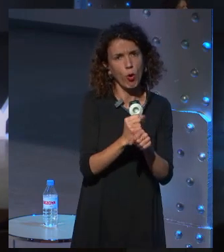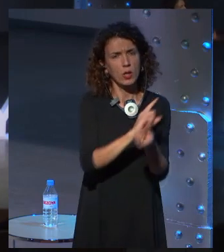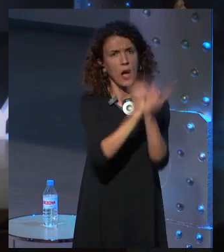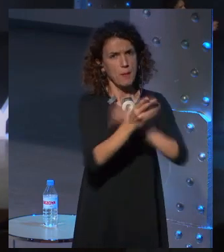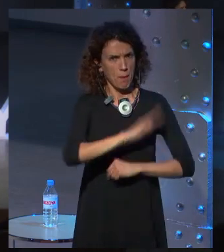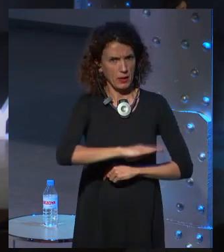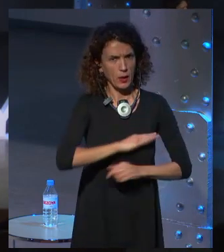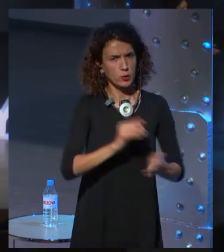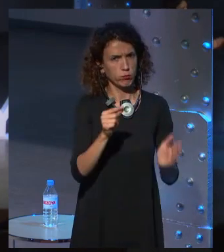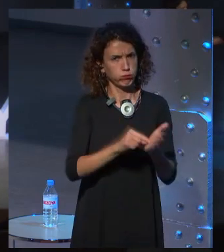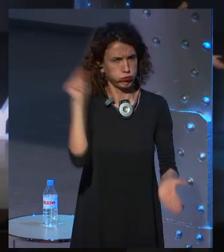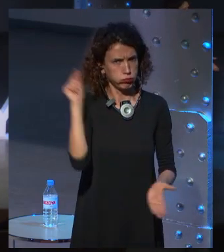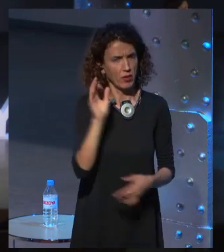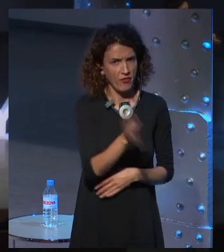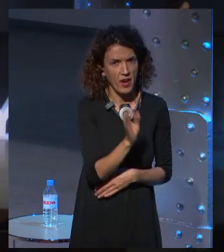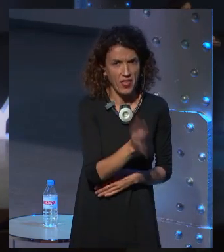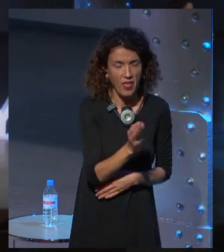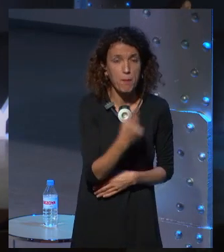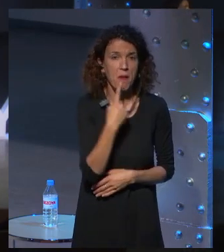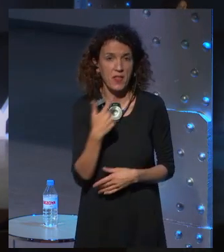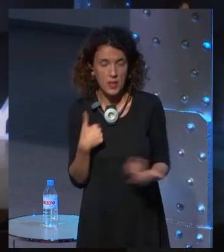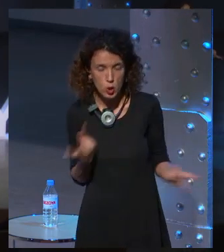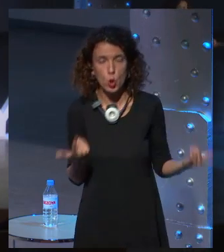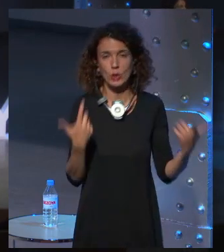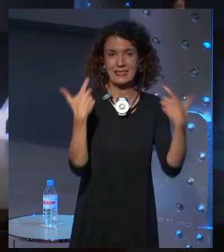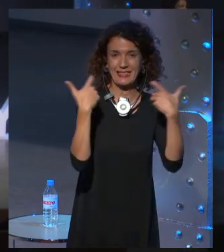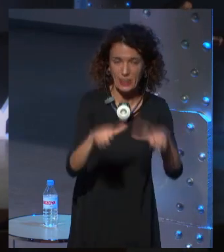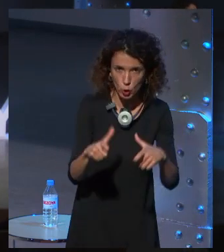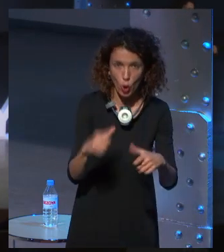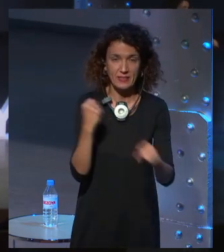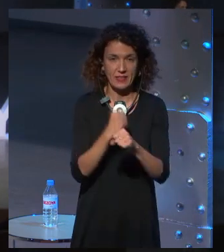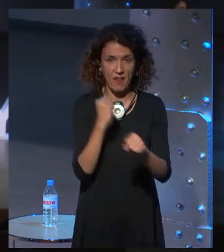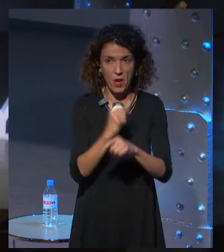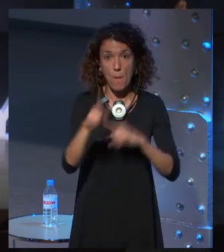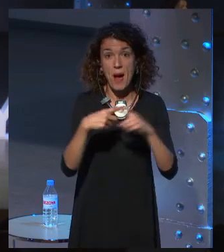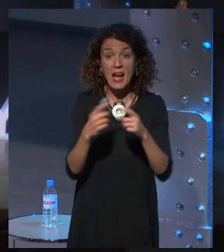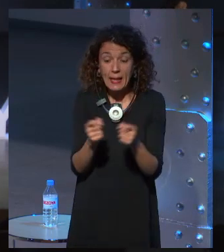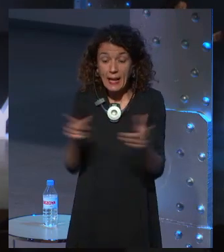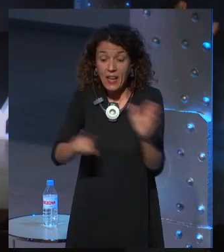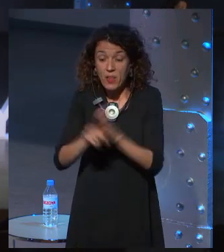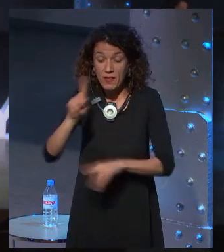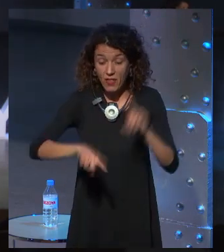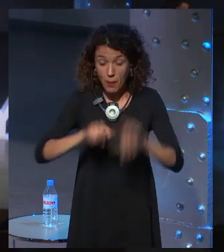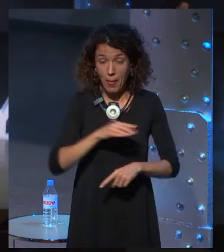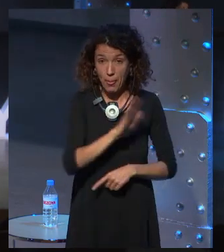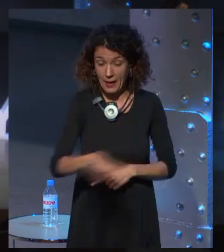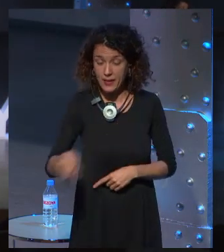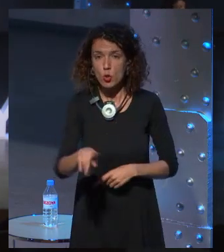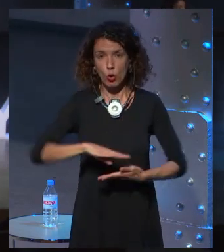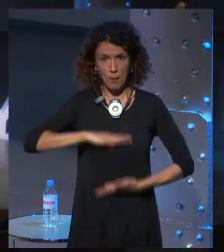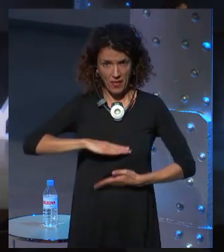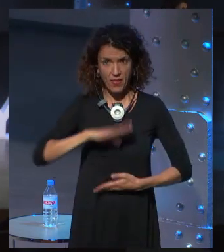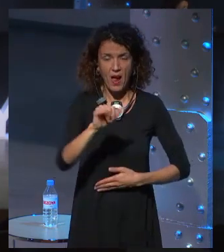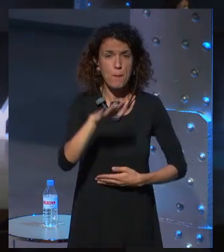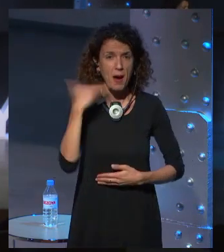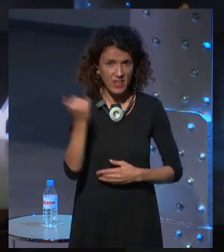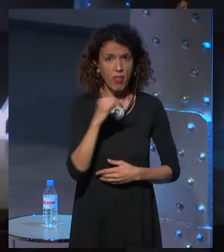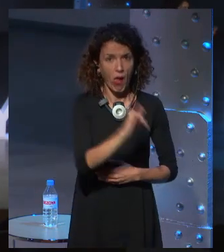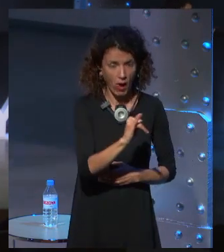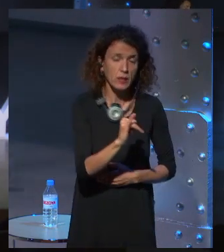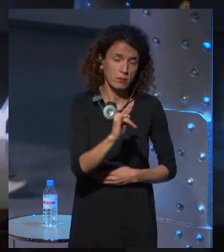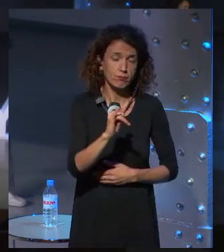me that our employment sector and our growth depends on our kids having skills and competencies. So what skills